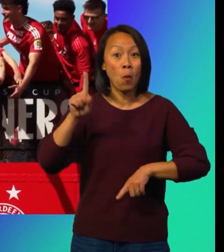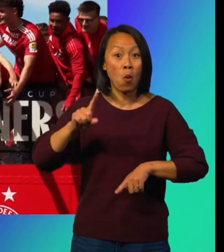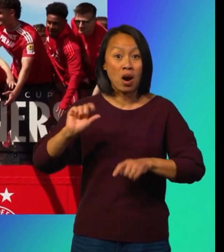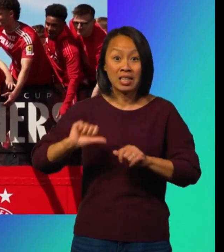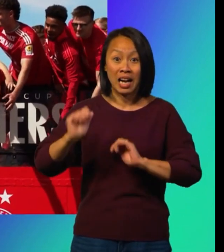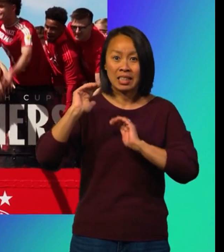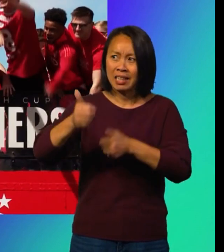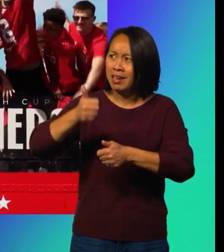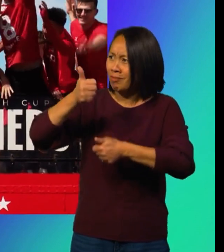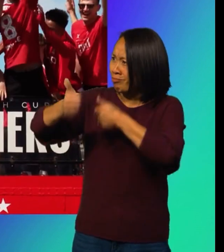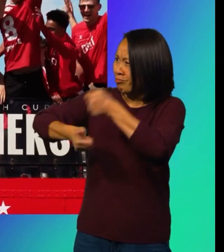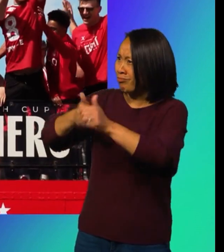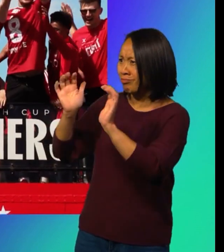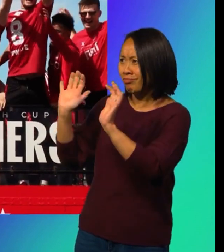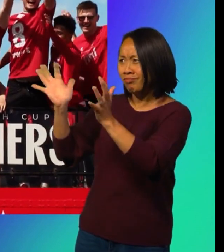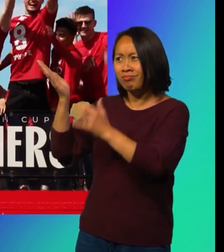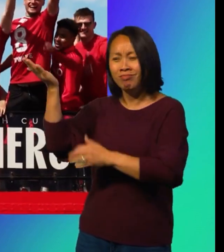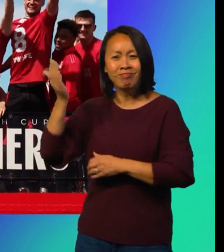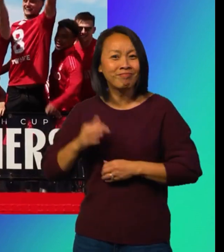to them.